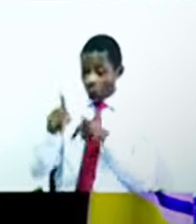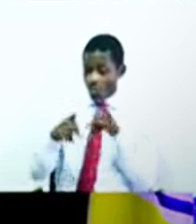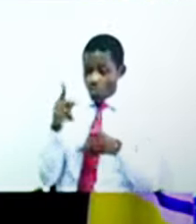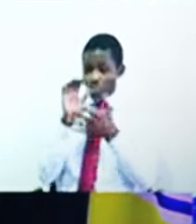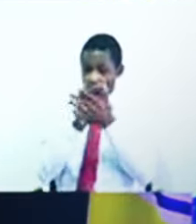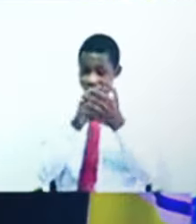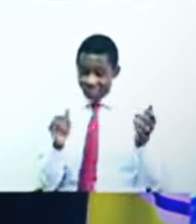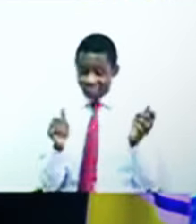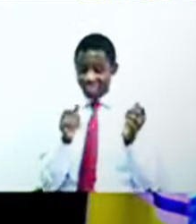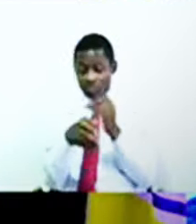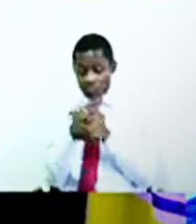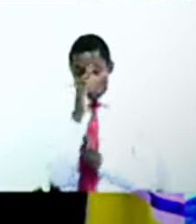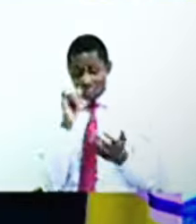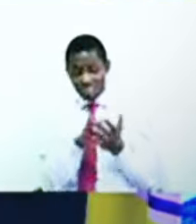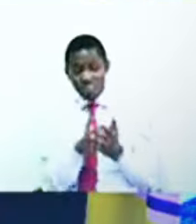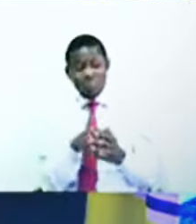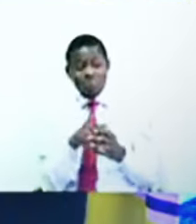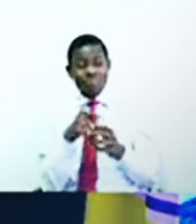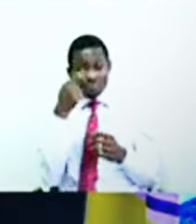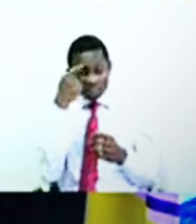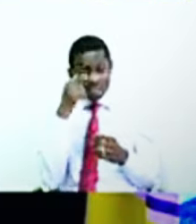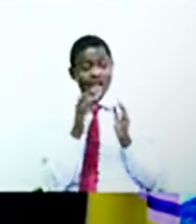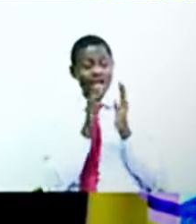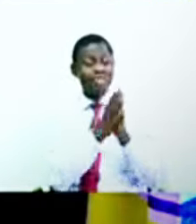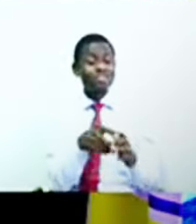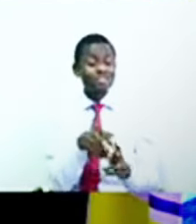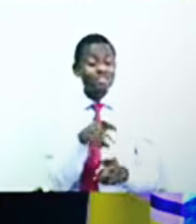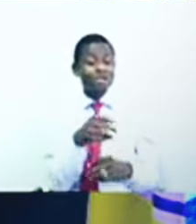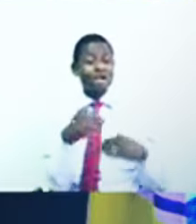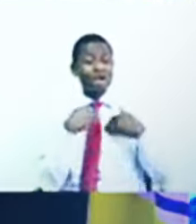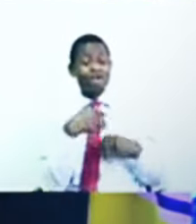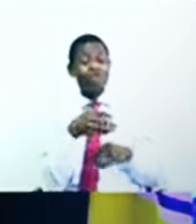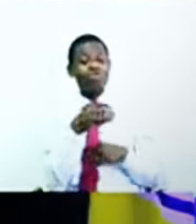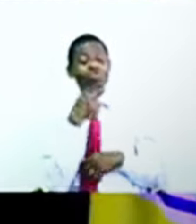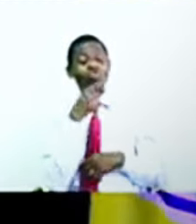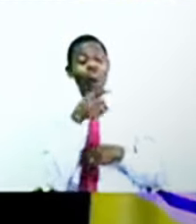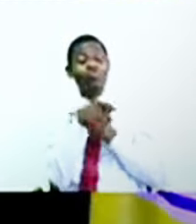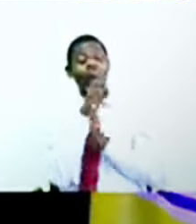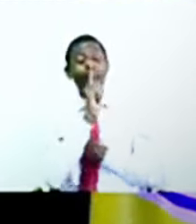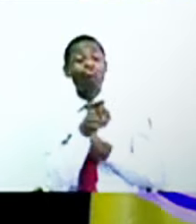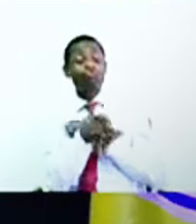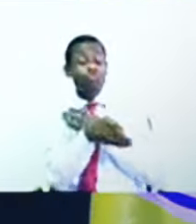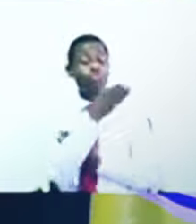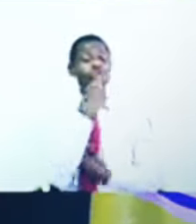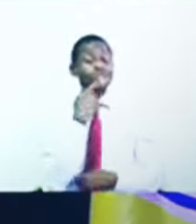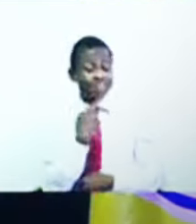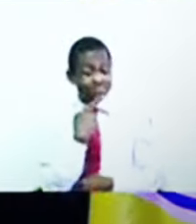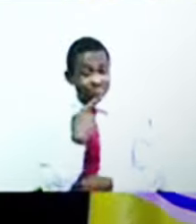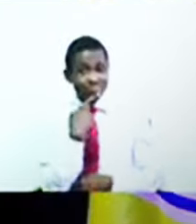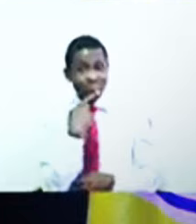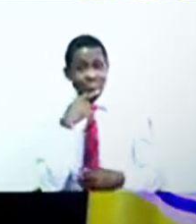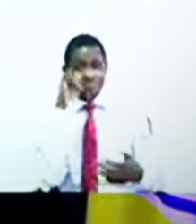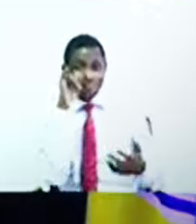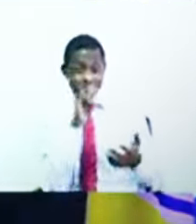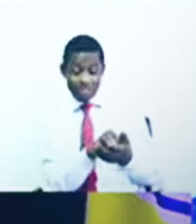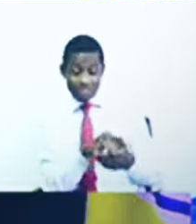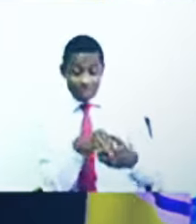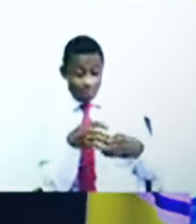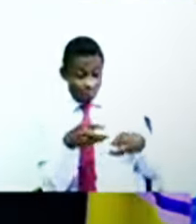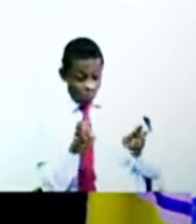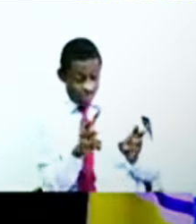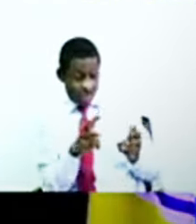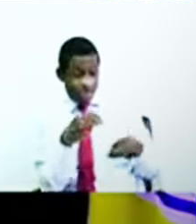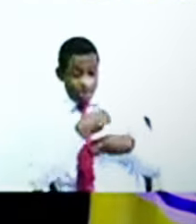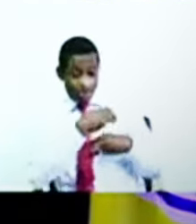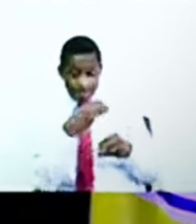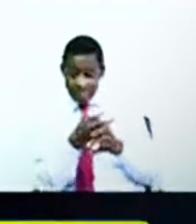onyame aka se na ompese nipa no begye nyame asem a waka ni na atum. You see, this creates some kind of fear and